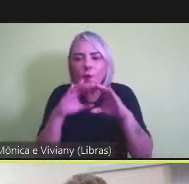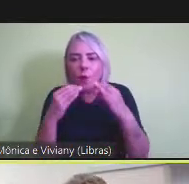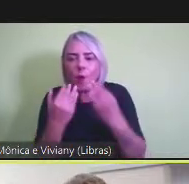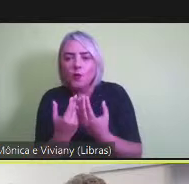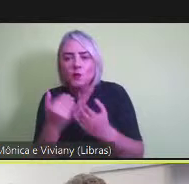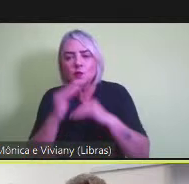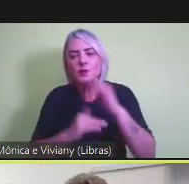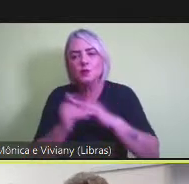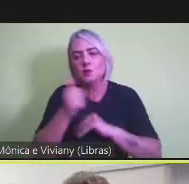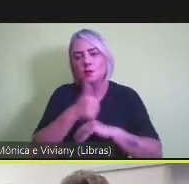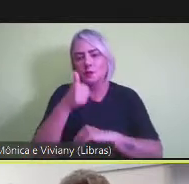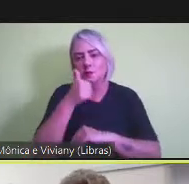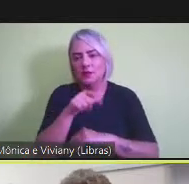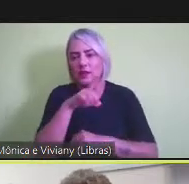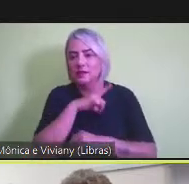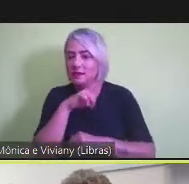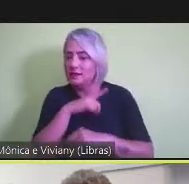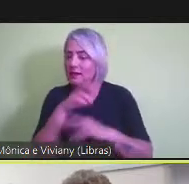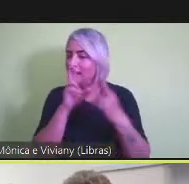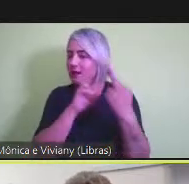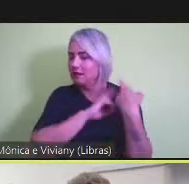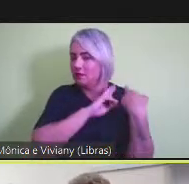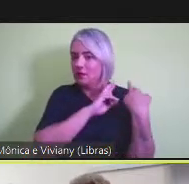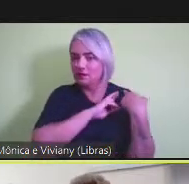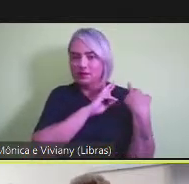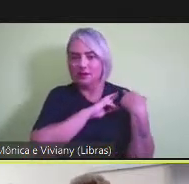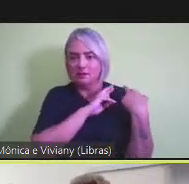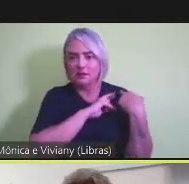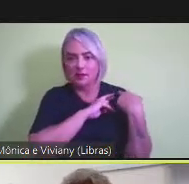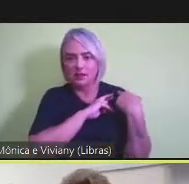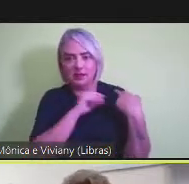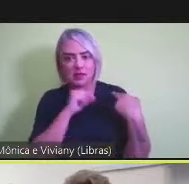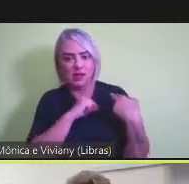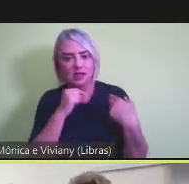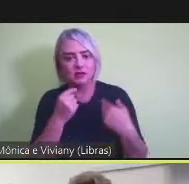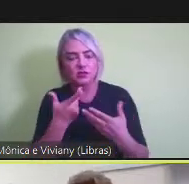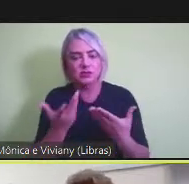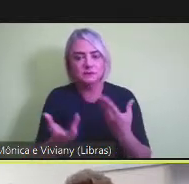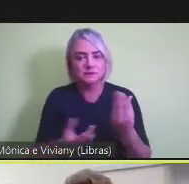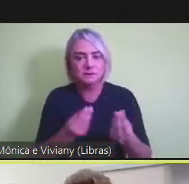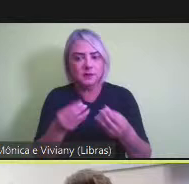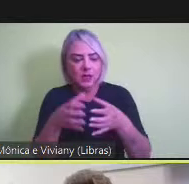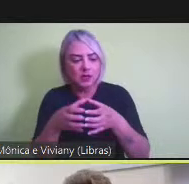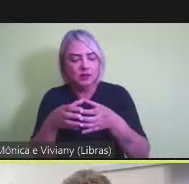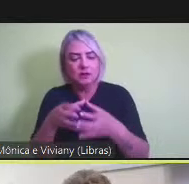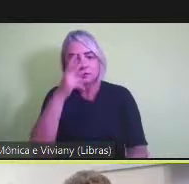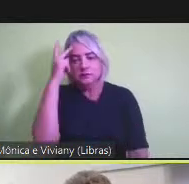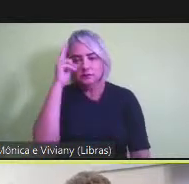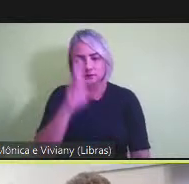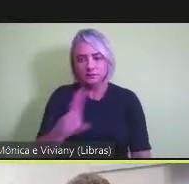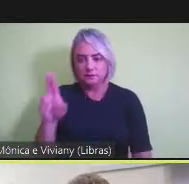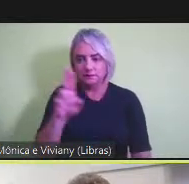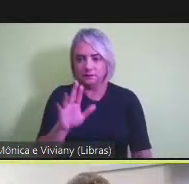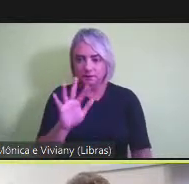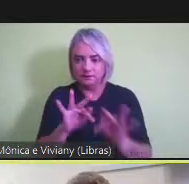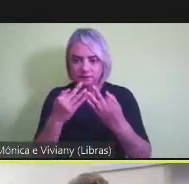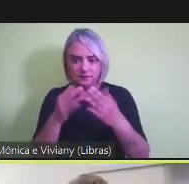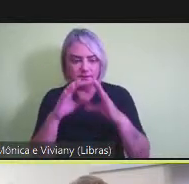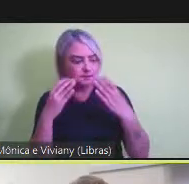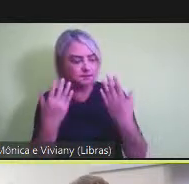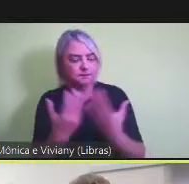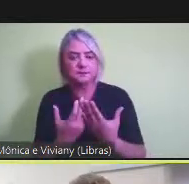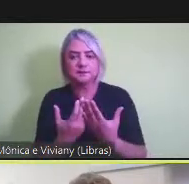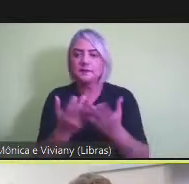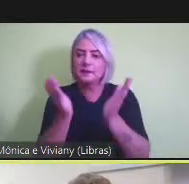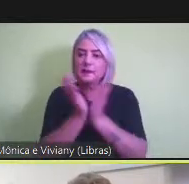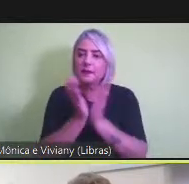the small joint of people that has the responsibility over itself of a certain joint of people